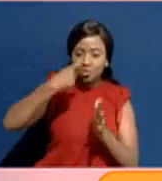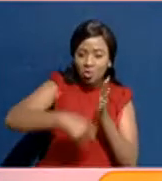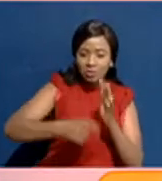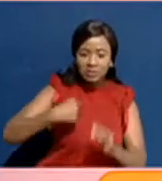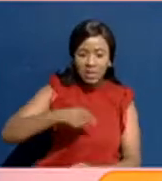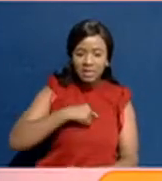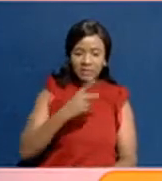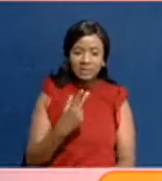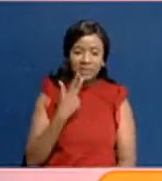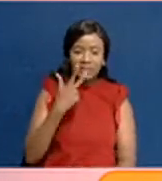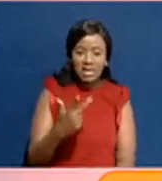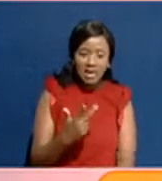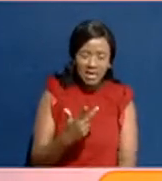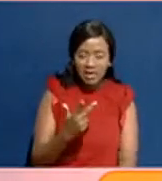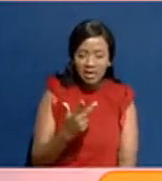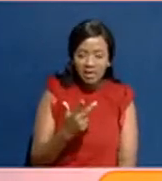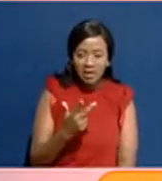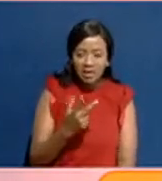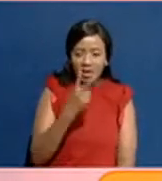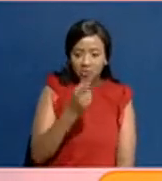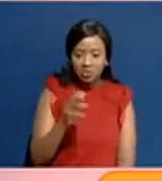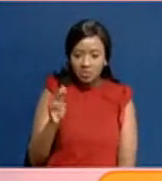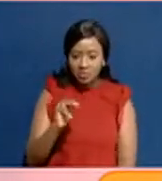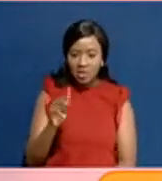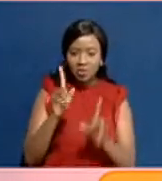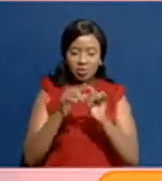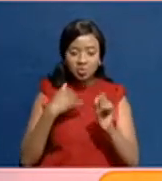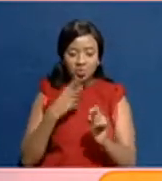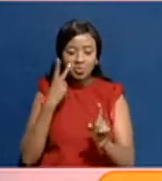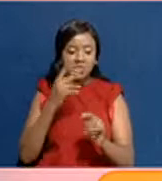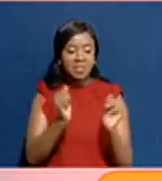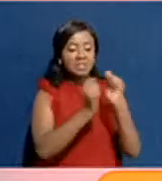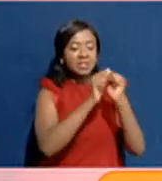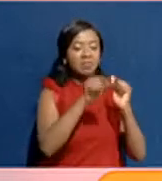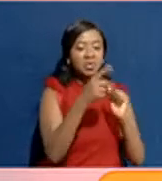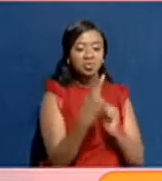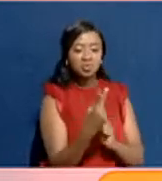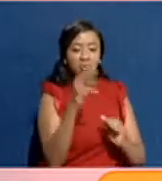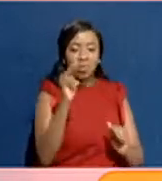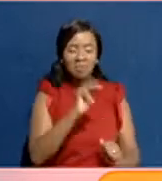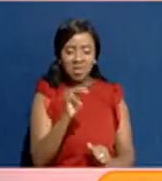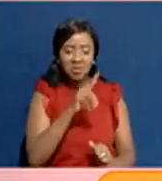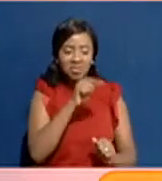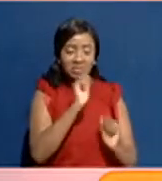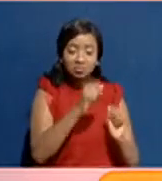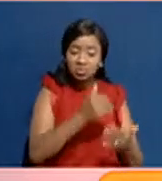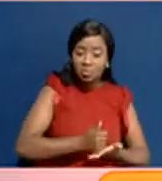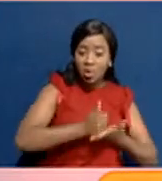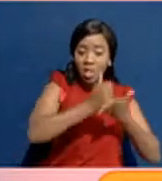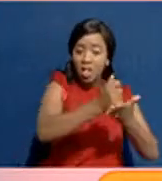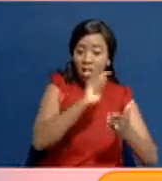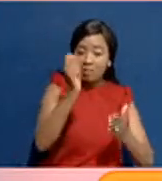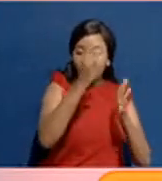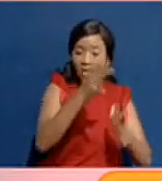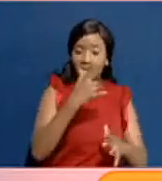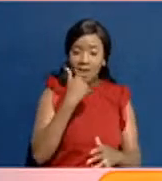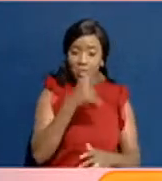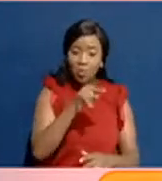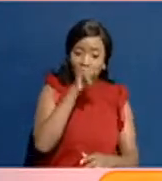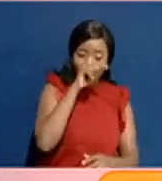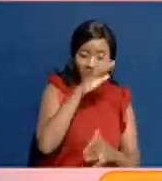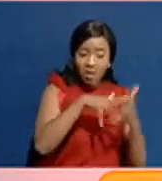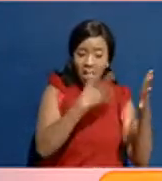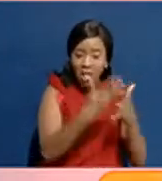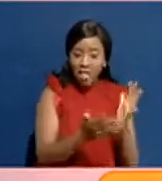that the government would have made from this deal. You're looking at the 10.2 million mosquito nets that would have gone to have helped Kenyans who need it. Malaria still kills in this